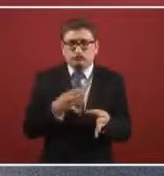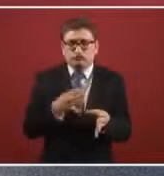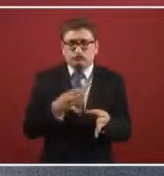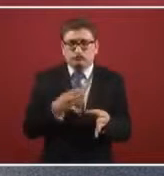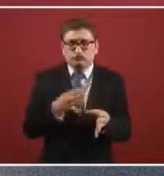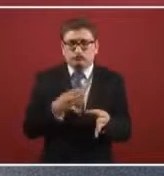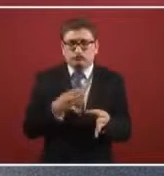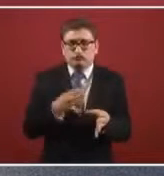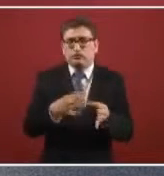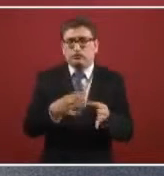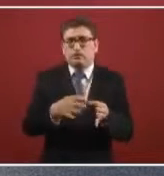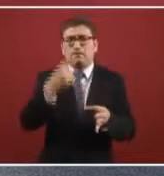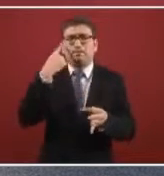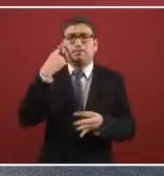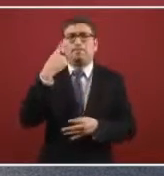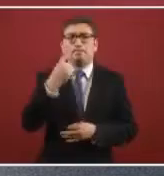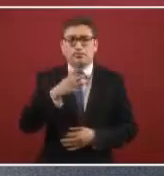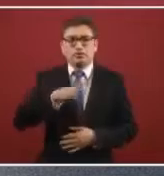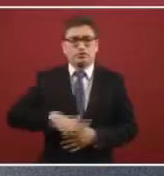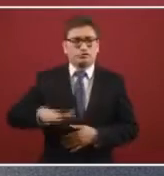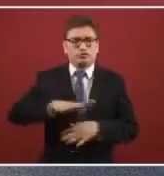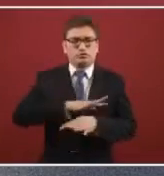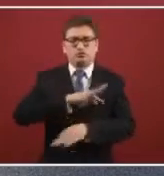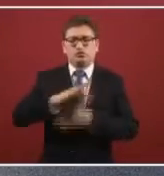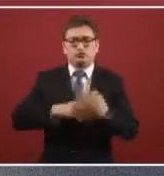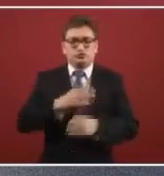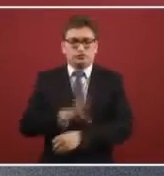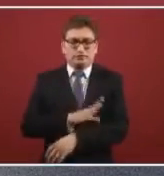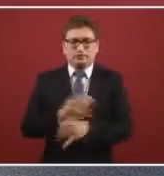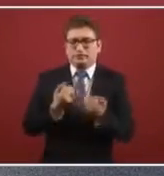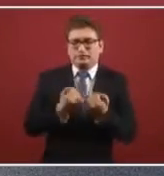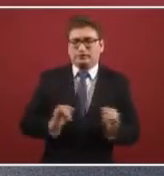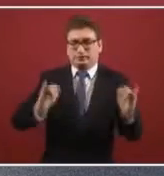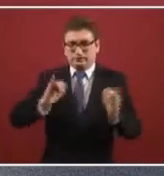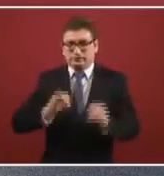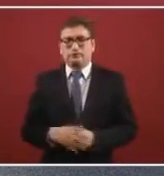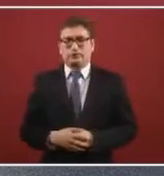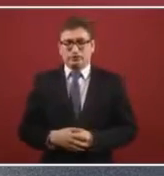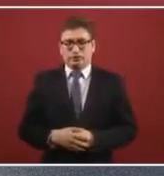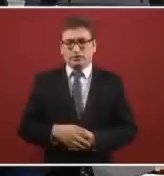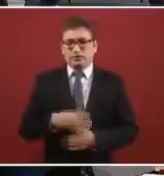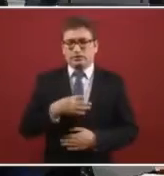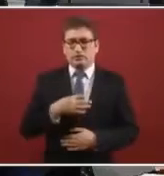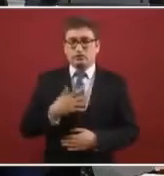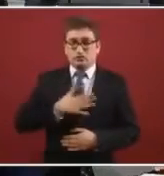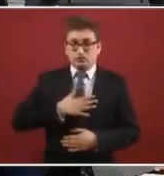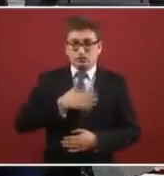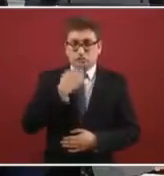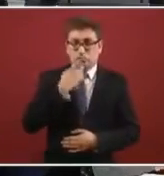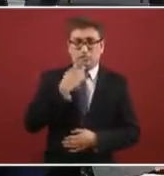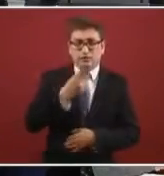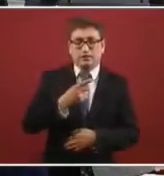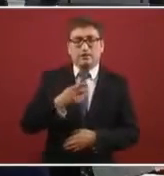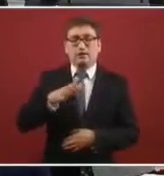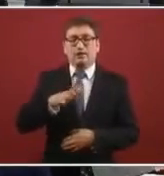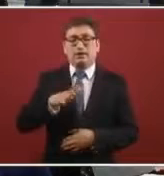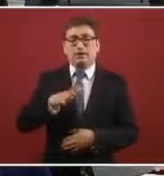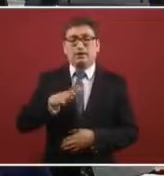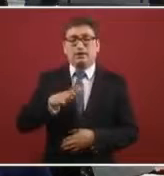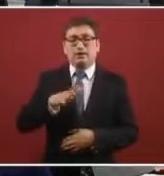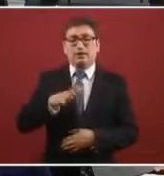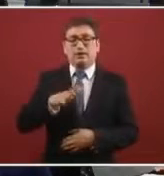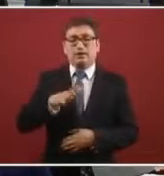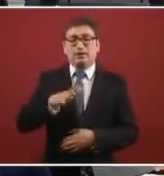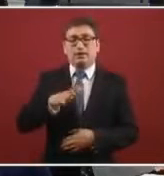electrical independence. Sería necio afirmar que México no requiere de la capacitación tecnológica.